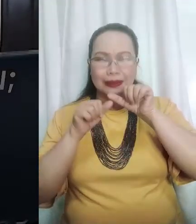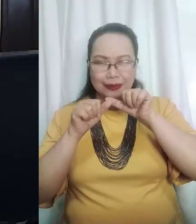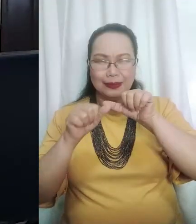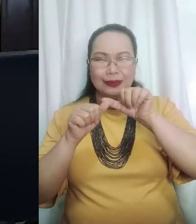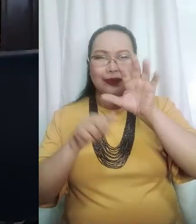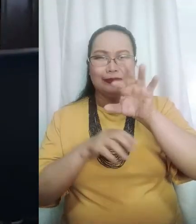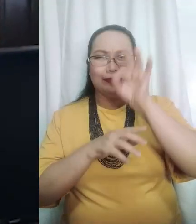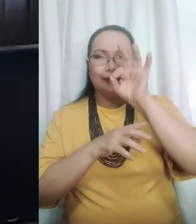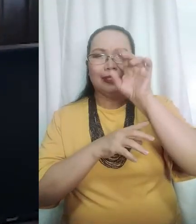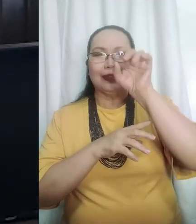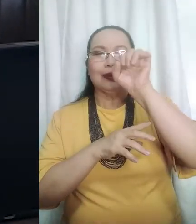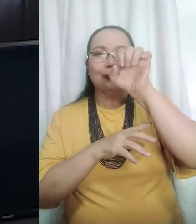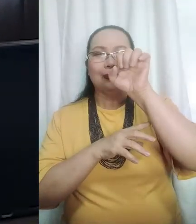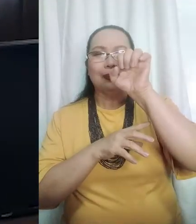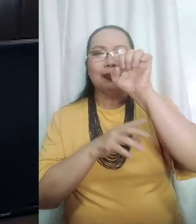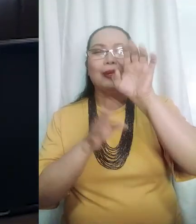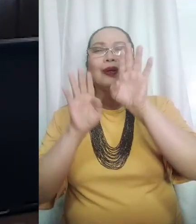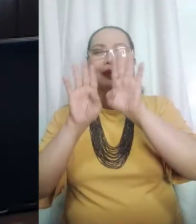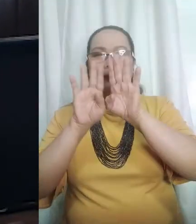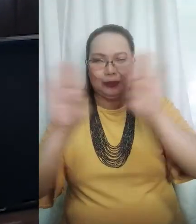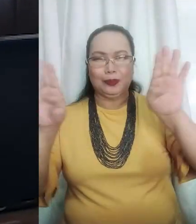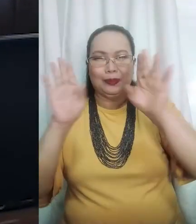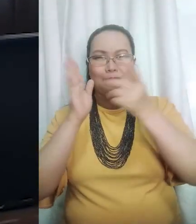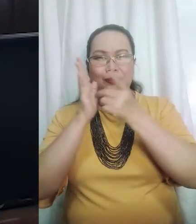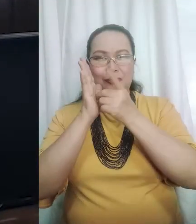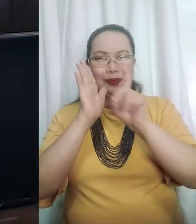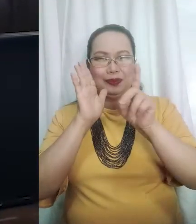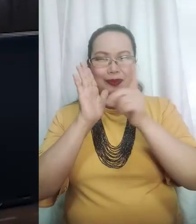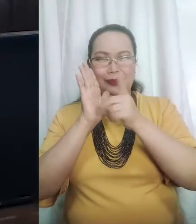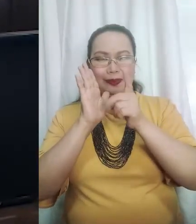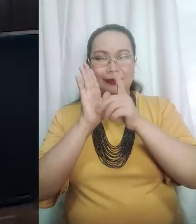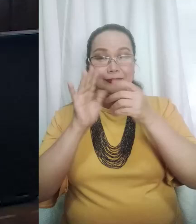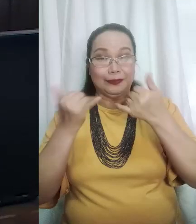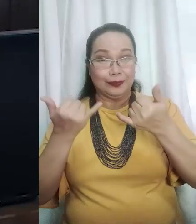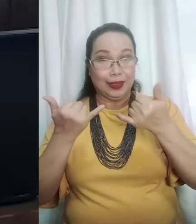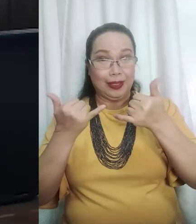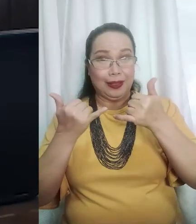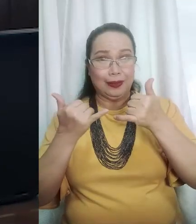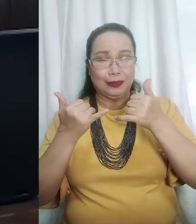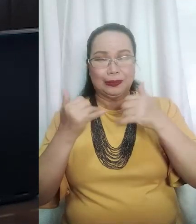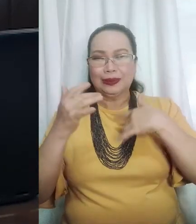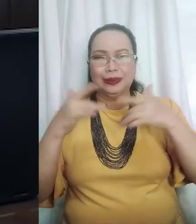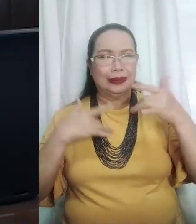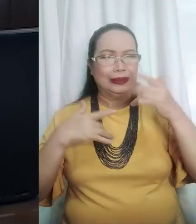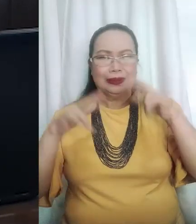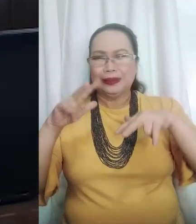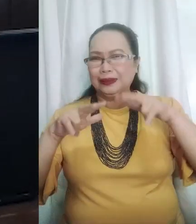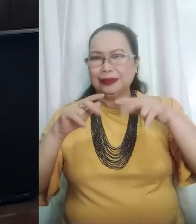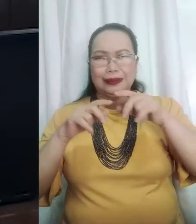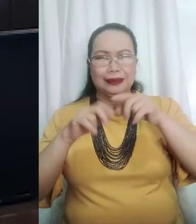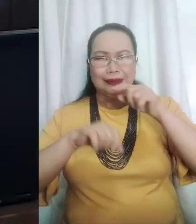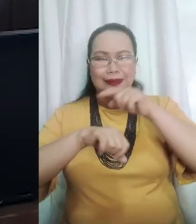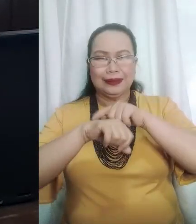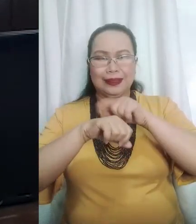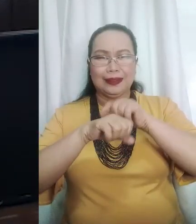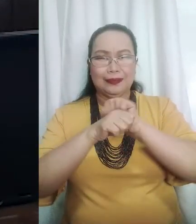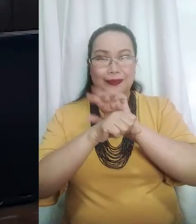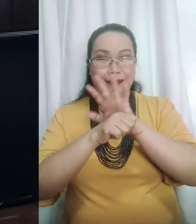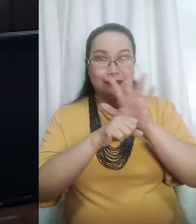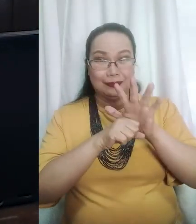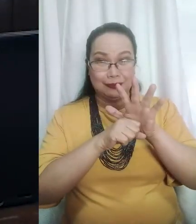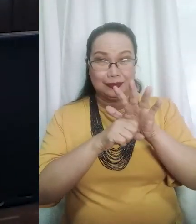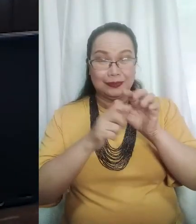be opened to you." Uncertain times like this due to COVID-19 has brought me hope as